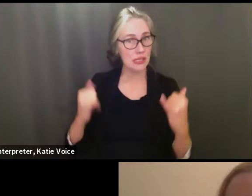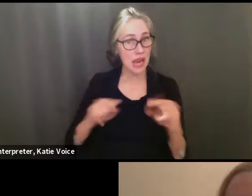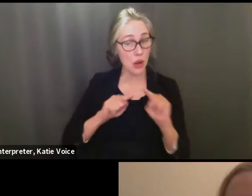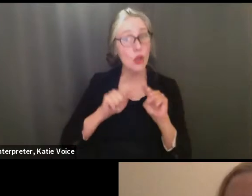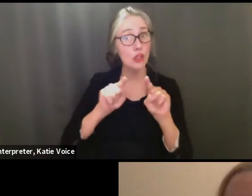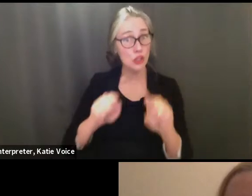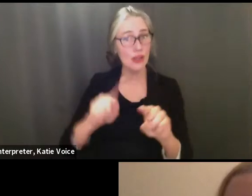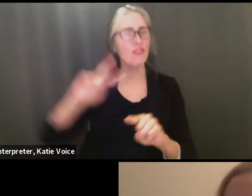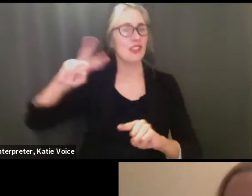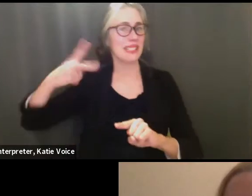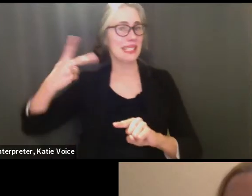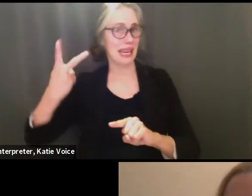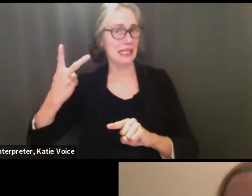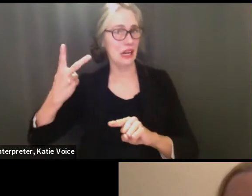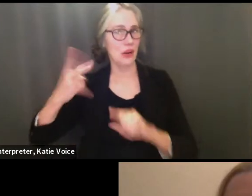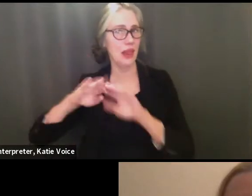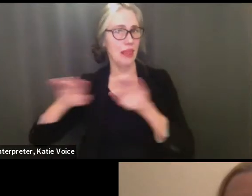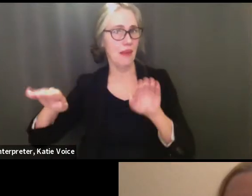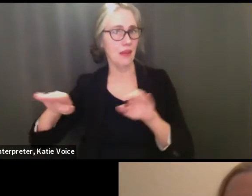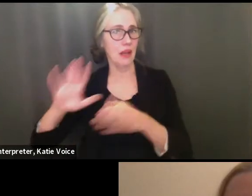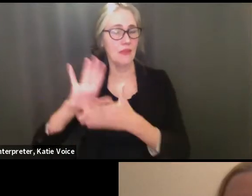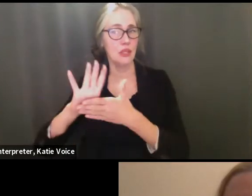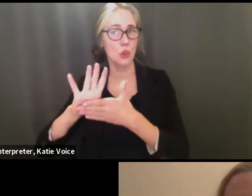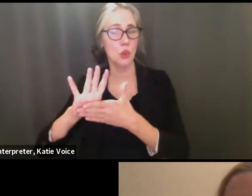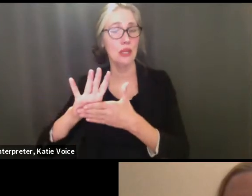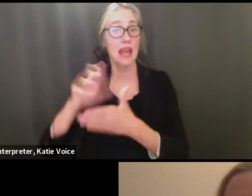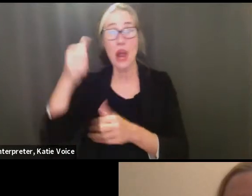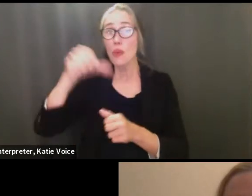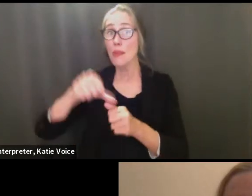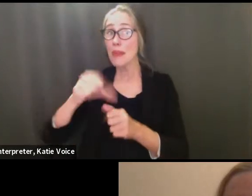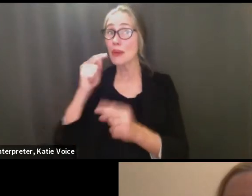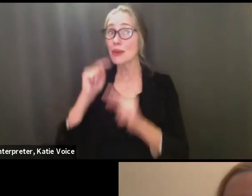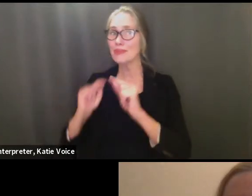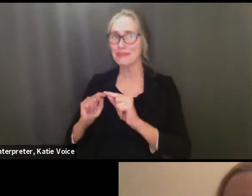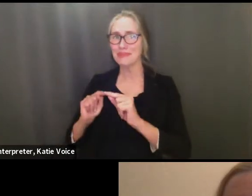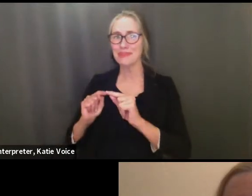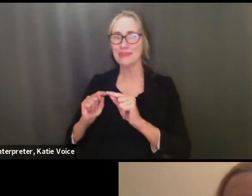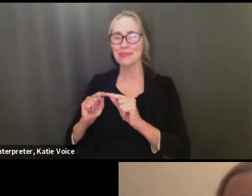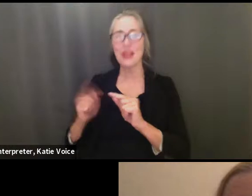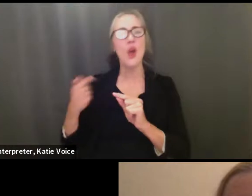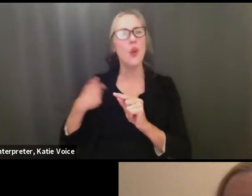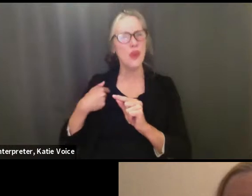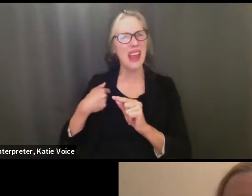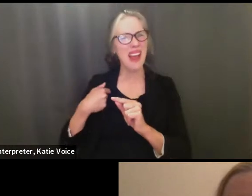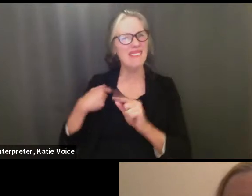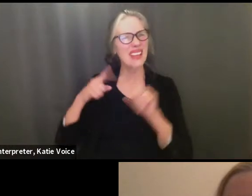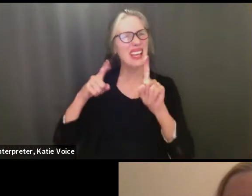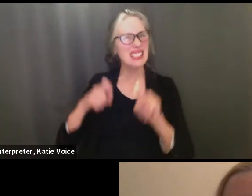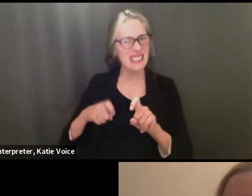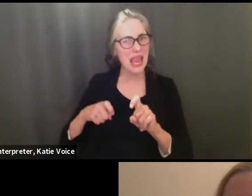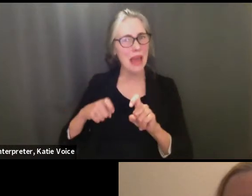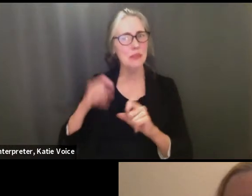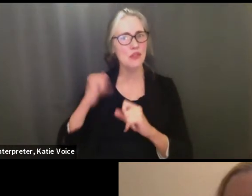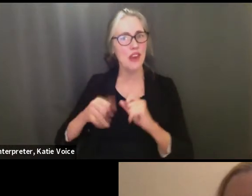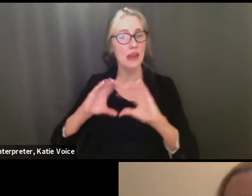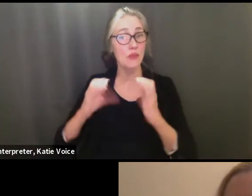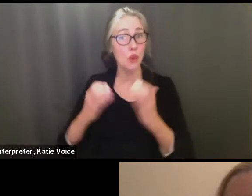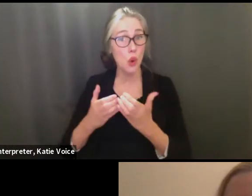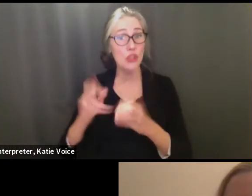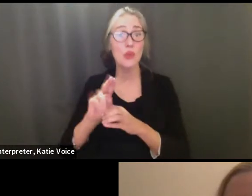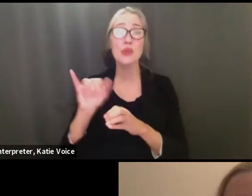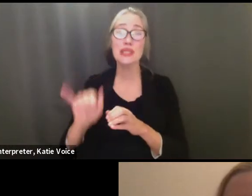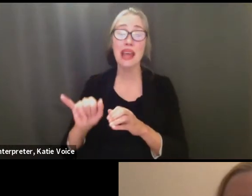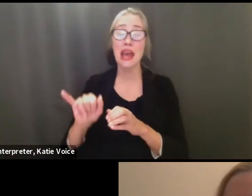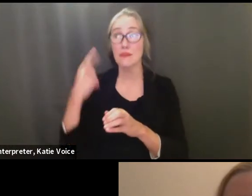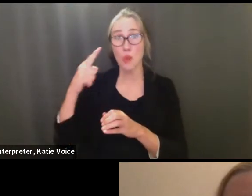I'm talking about now, and do remember that we do have end of course exams and other things that we use to measure